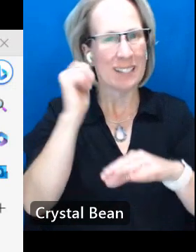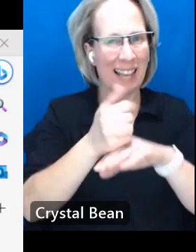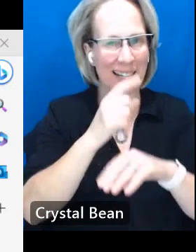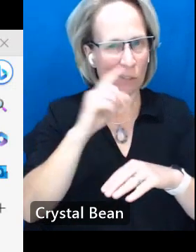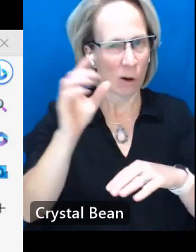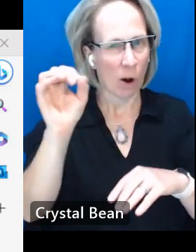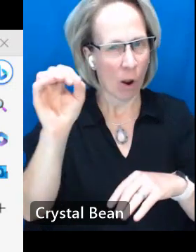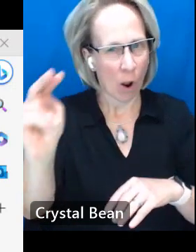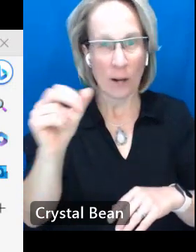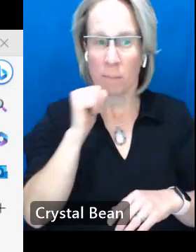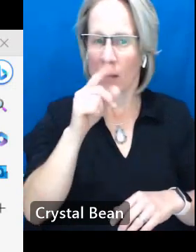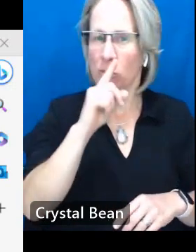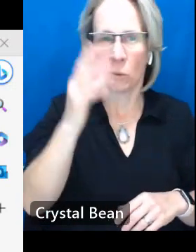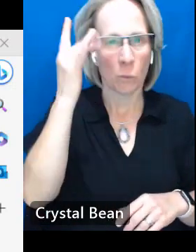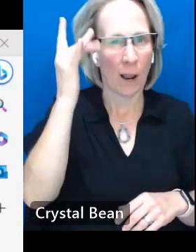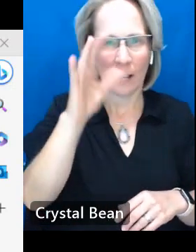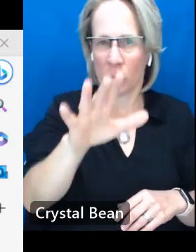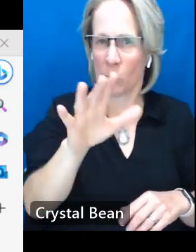Sorry.